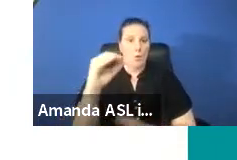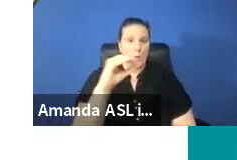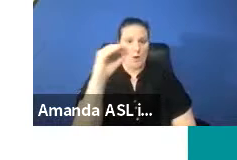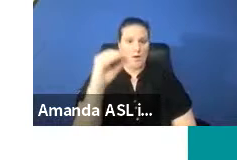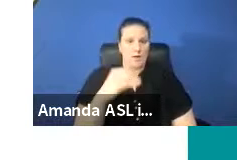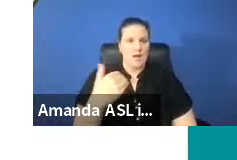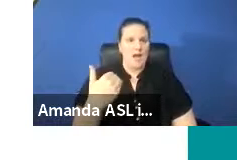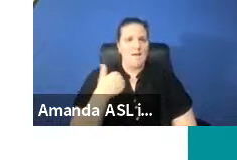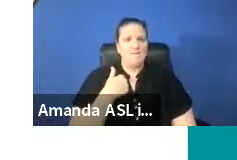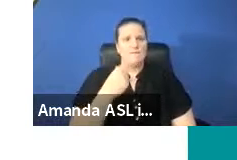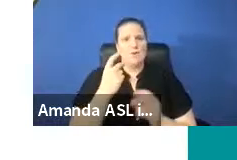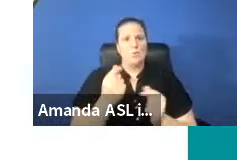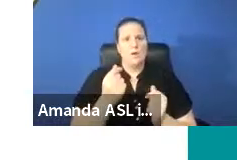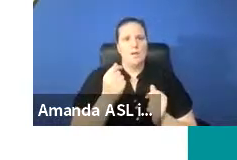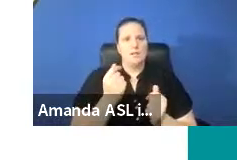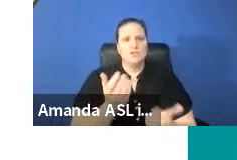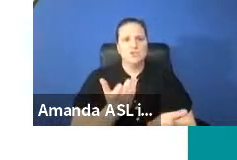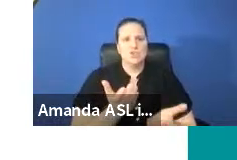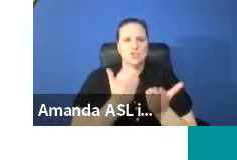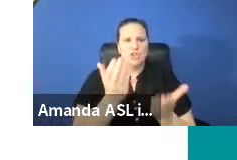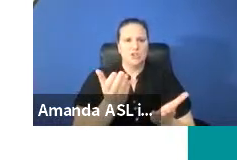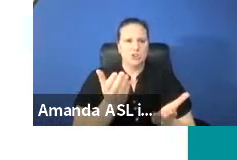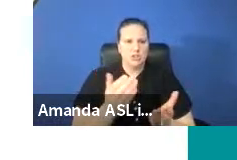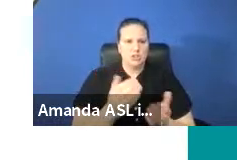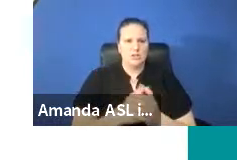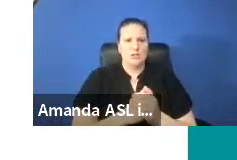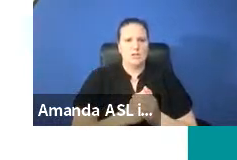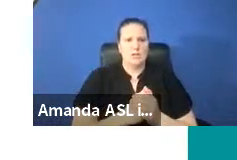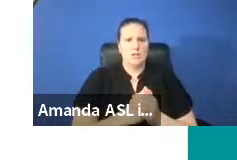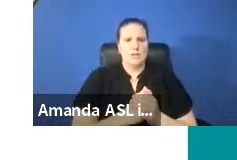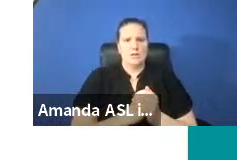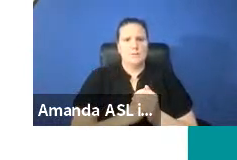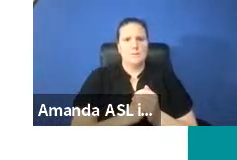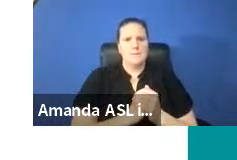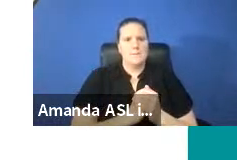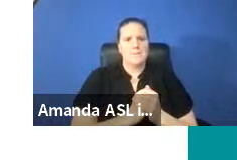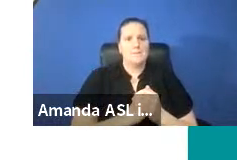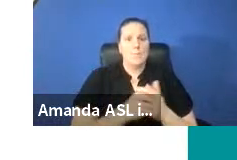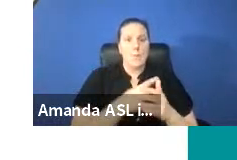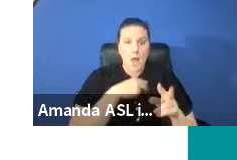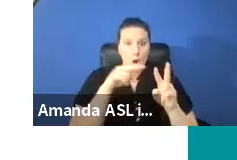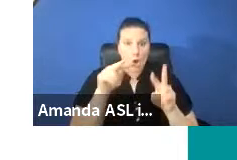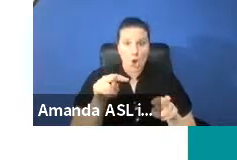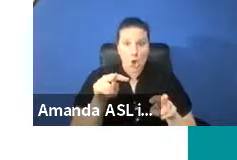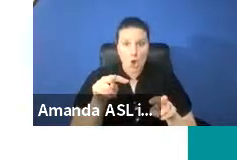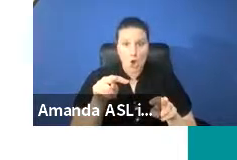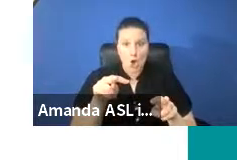had a quick suggestion, which was, as I look at this